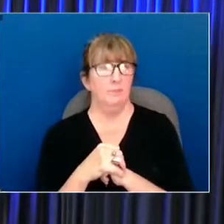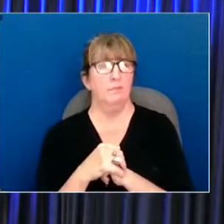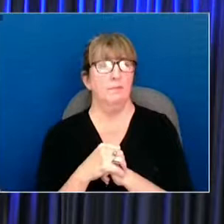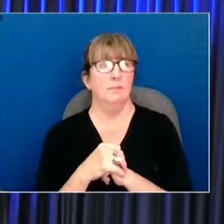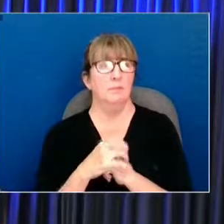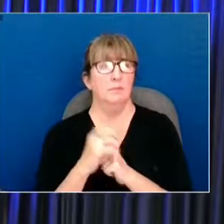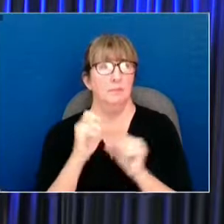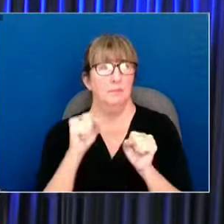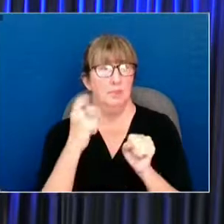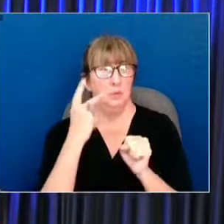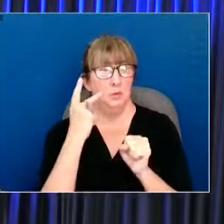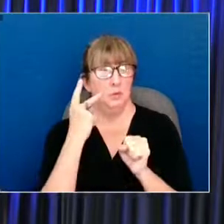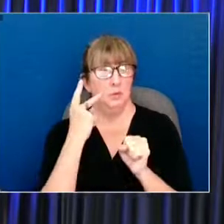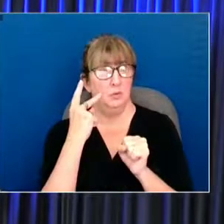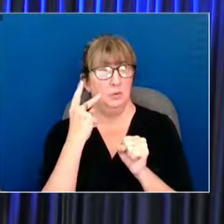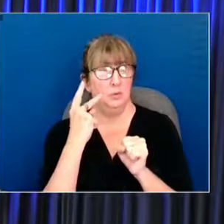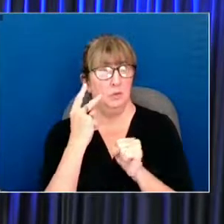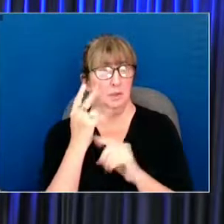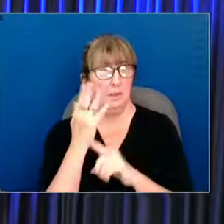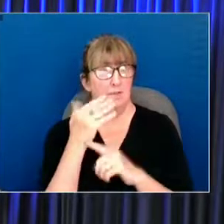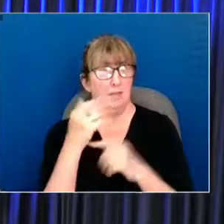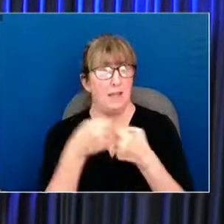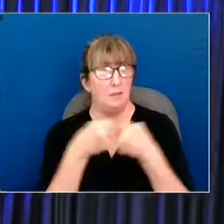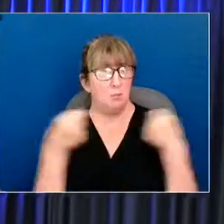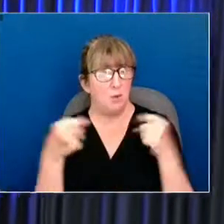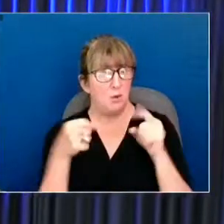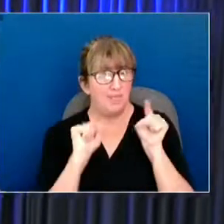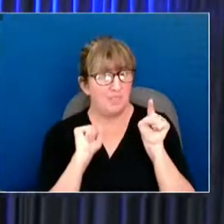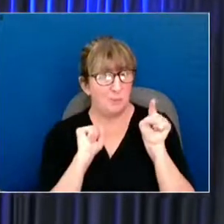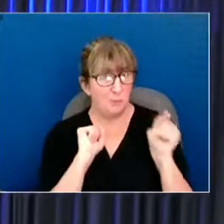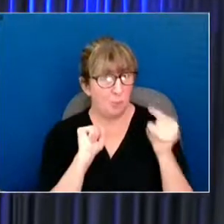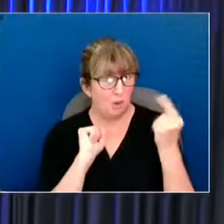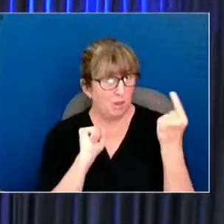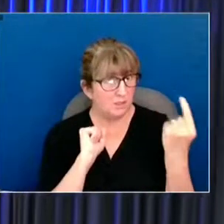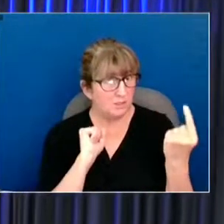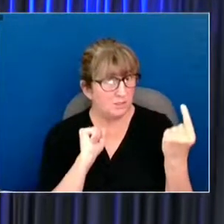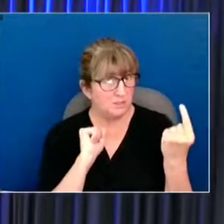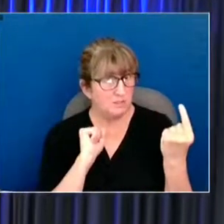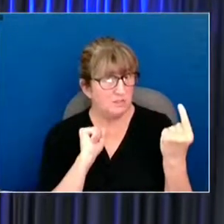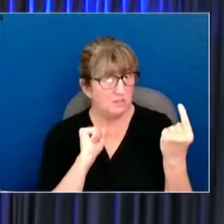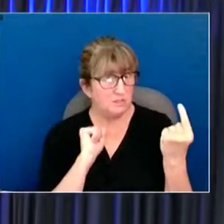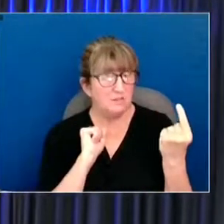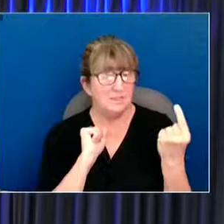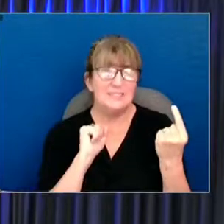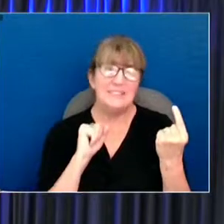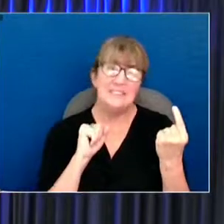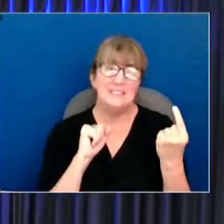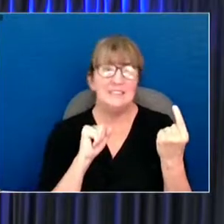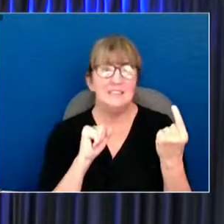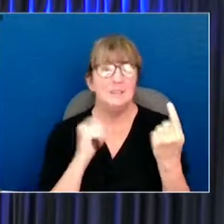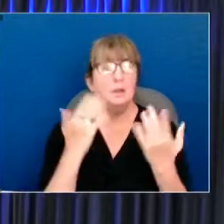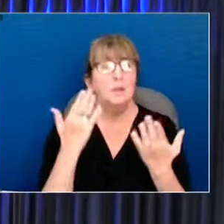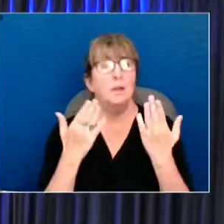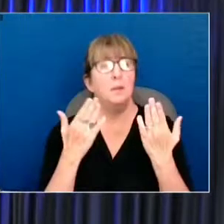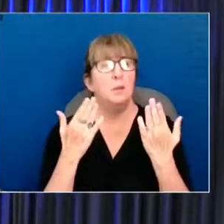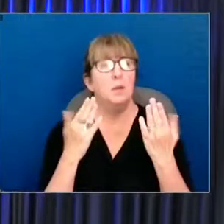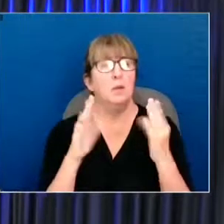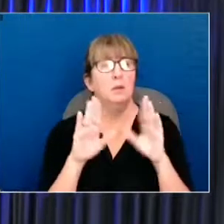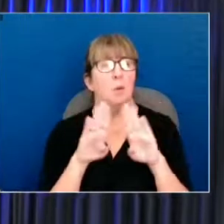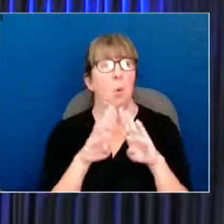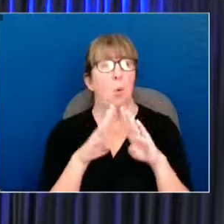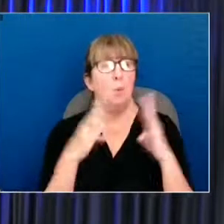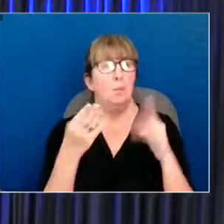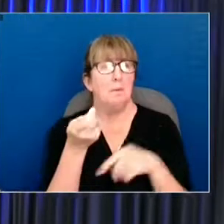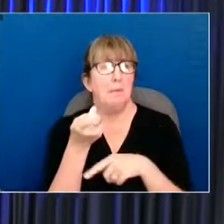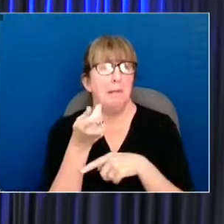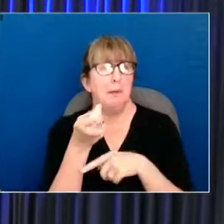Molly, Huh? I've got a flag spreader on this one, so it's just slightly open. Okay. So I can try that. maybe we just slightly open them. Yeah. We could